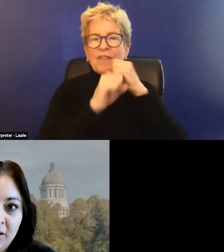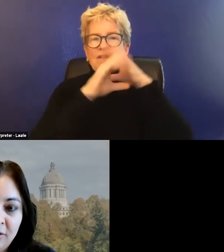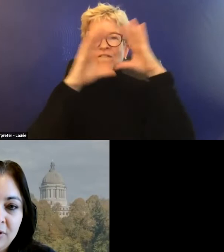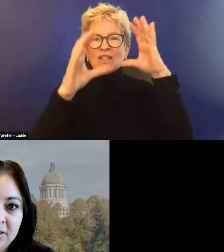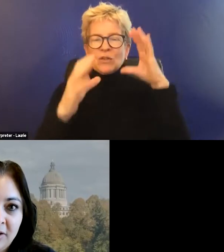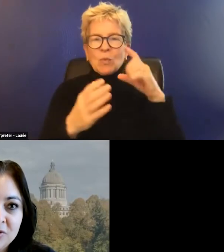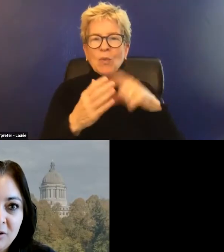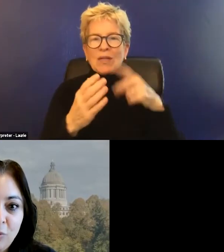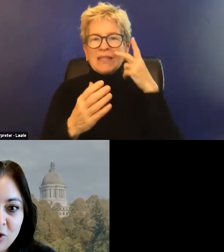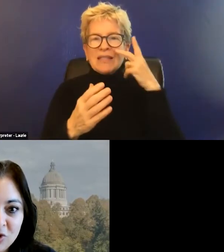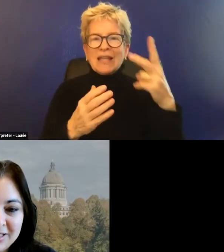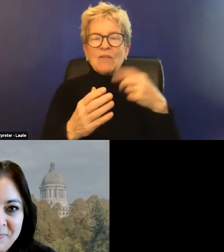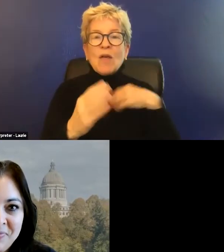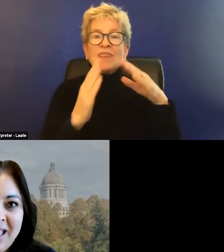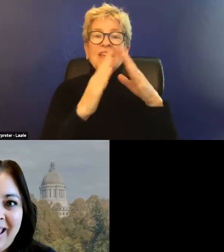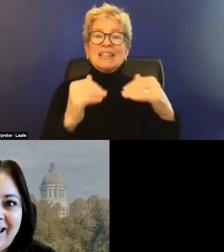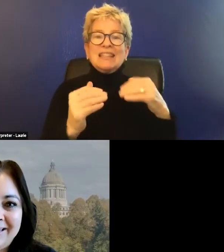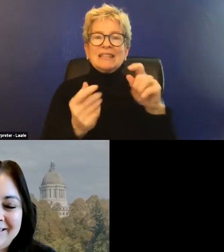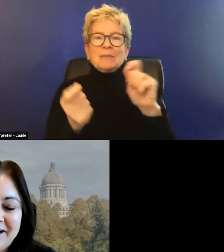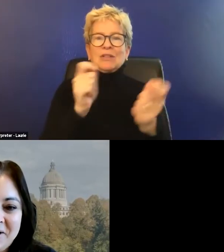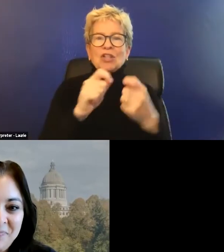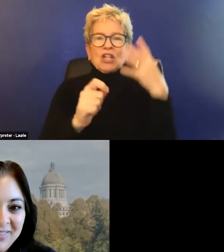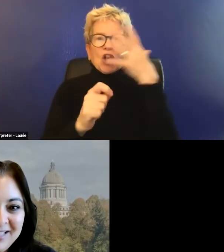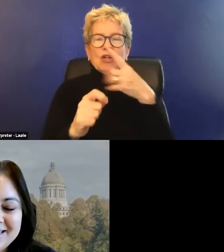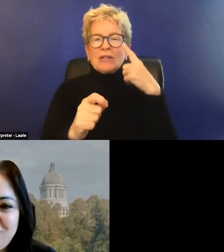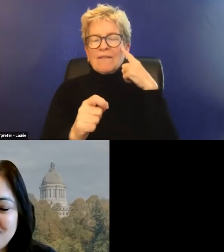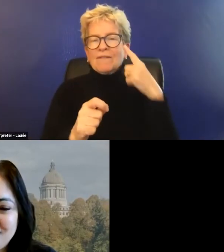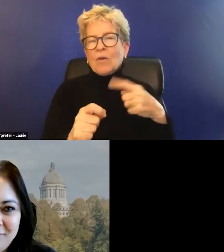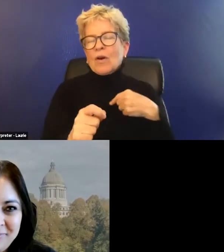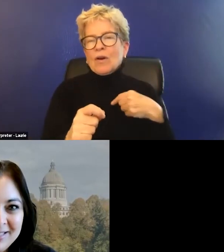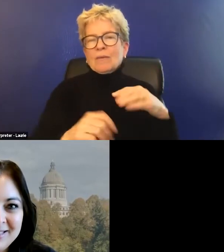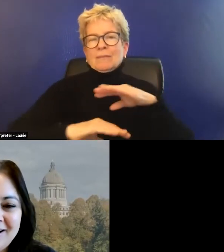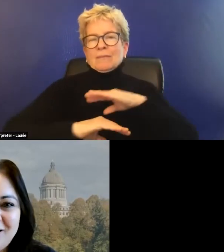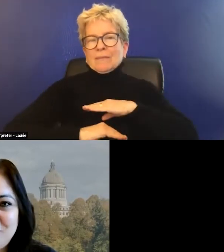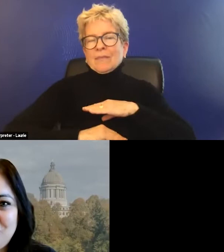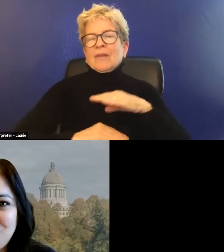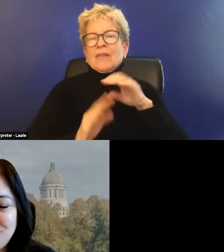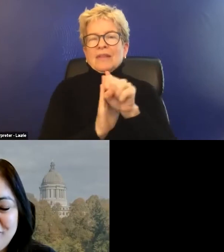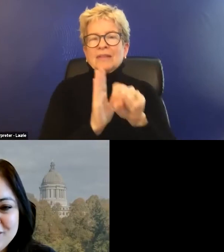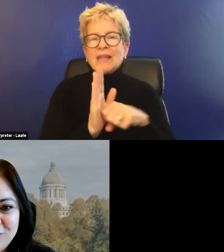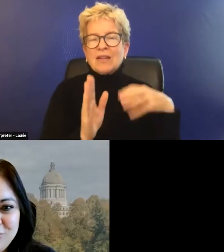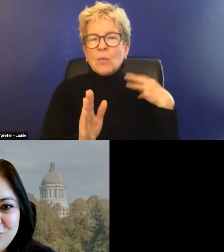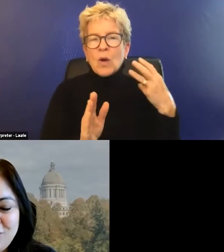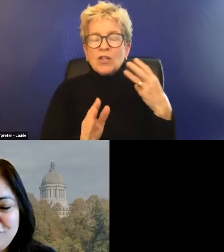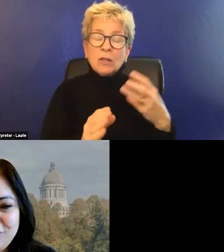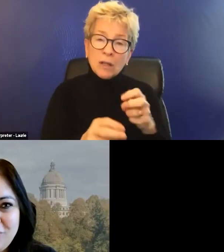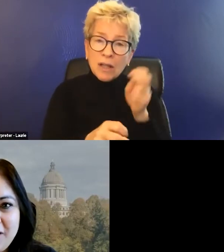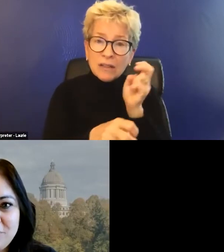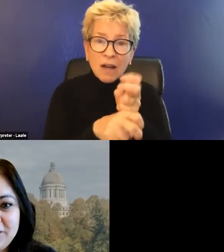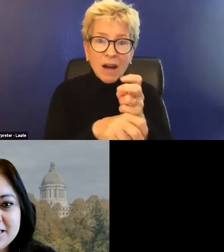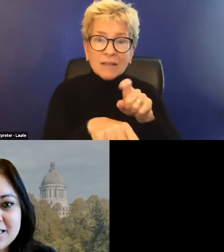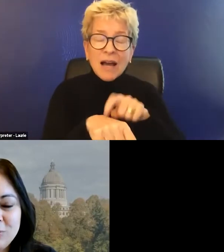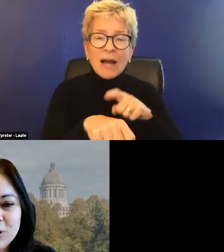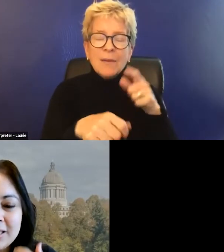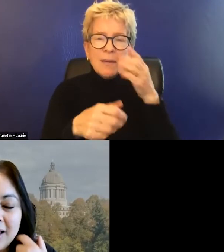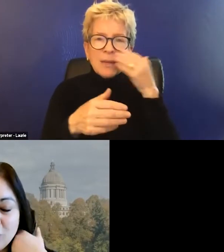look like for the entire state of Washington. And this is the hard time. This is a time when all of us are going to try to figure out